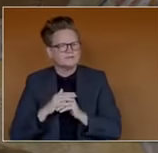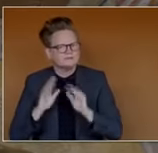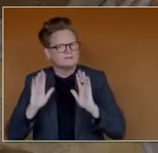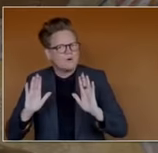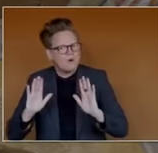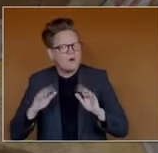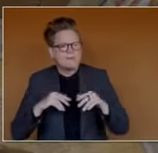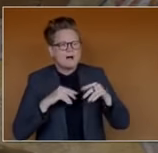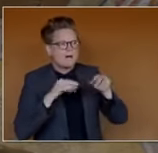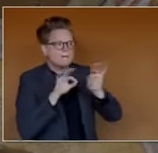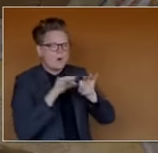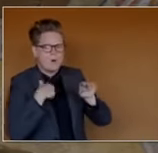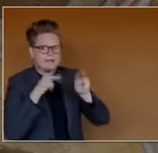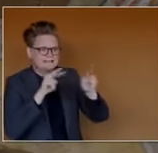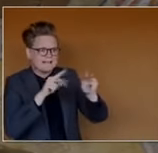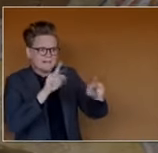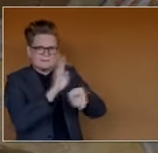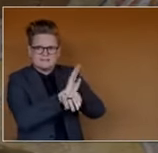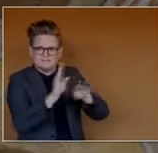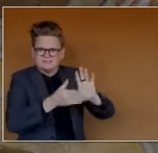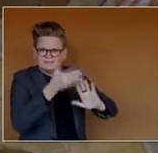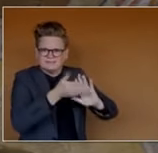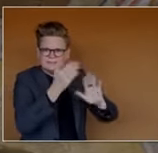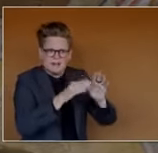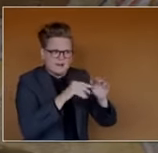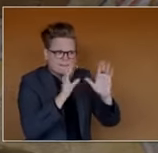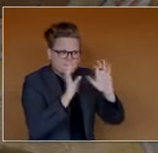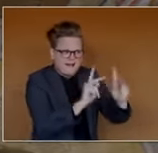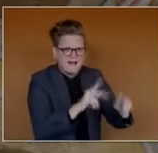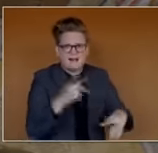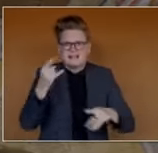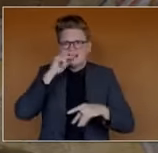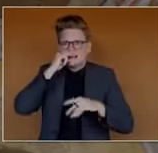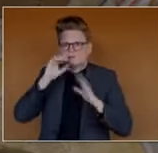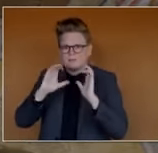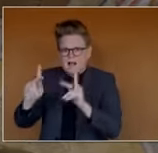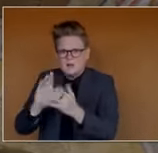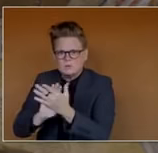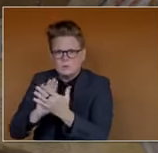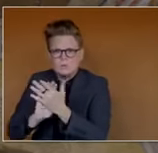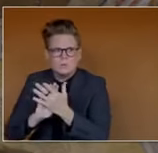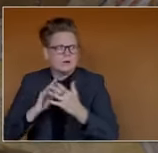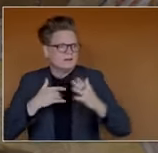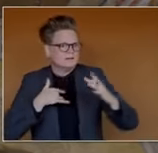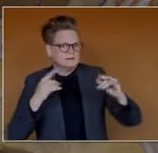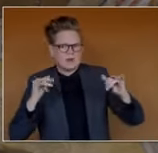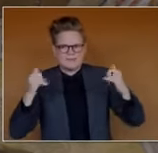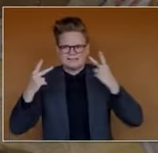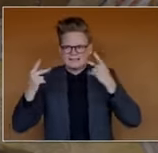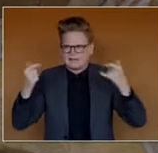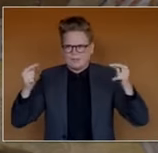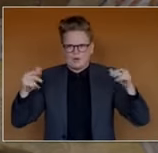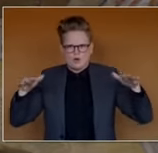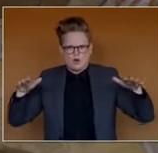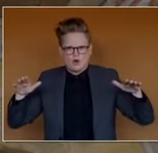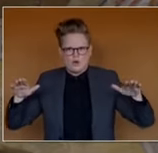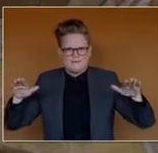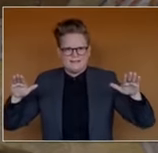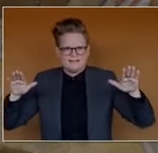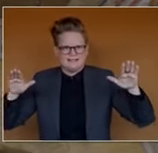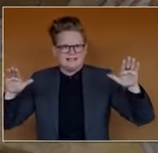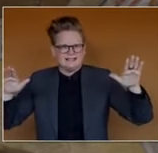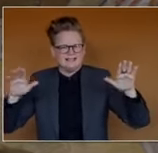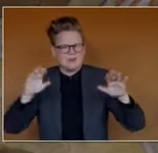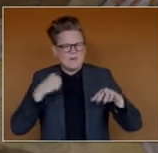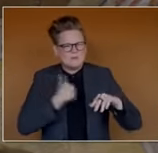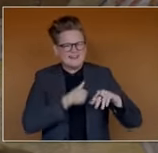this economic recovery to continue as robustly as it's began, we need to continue our